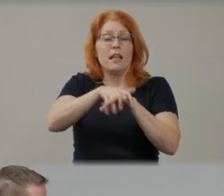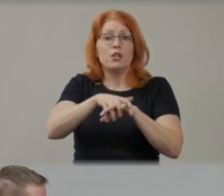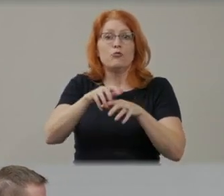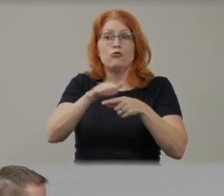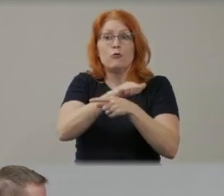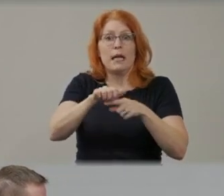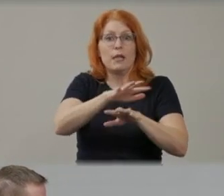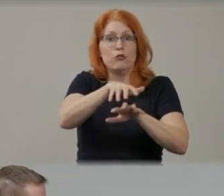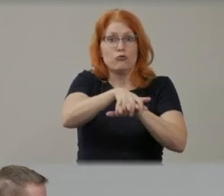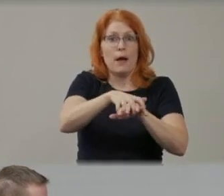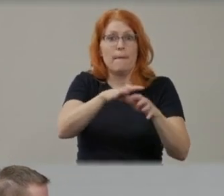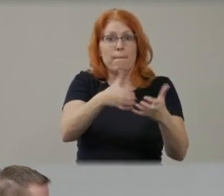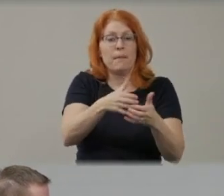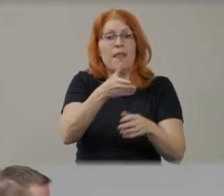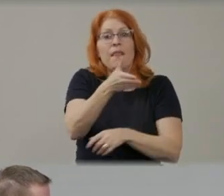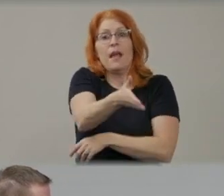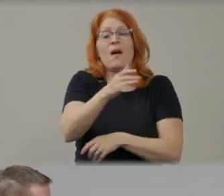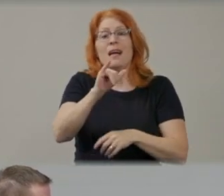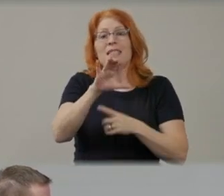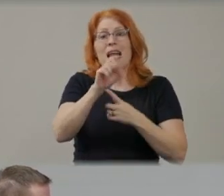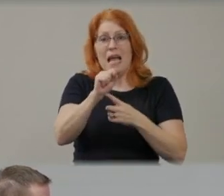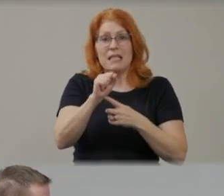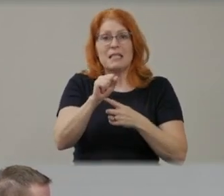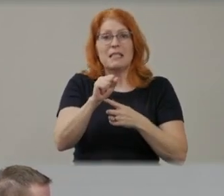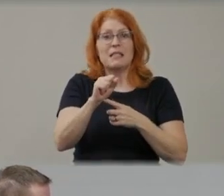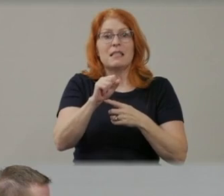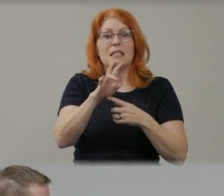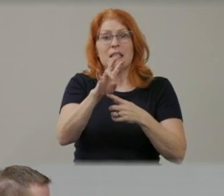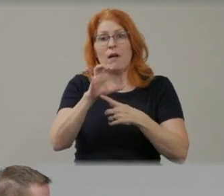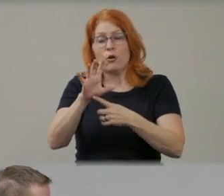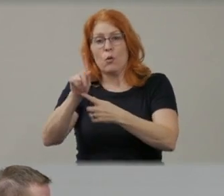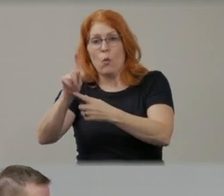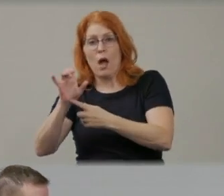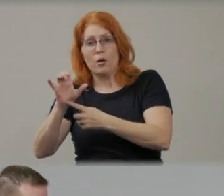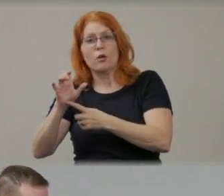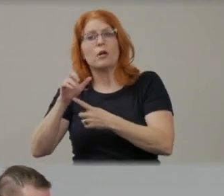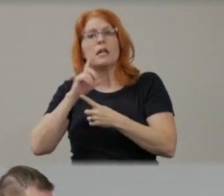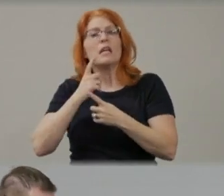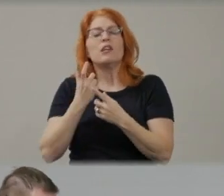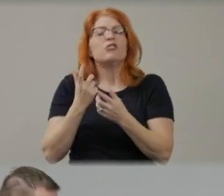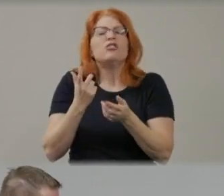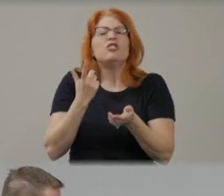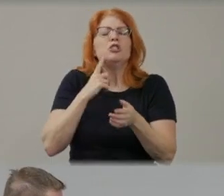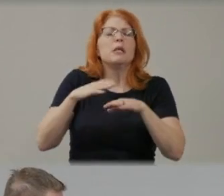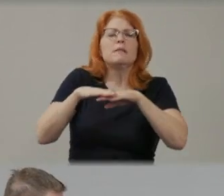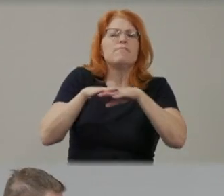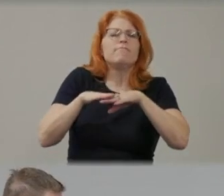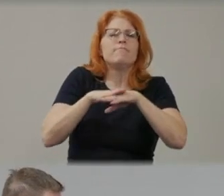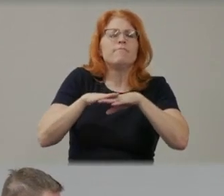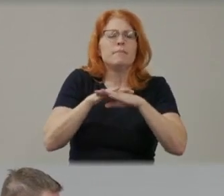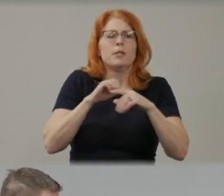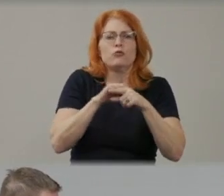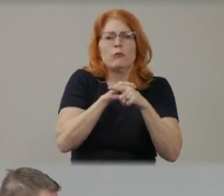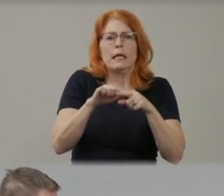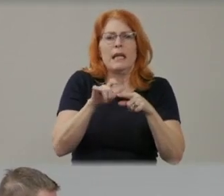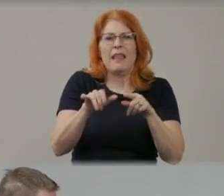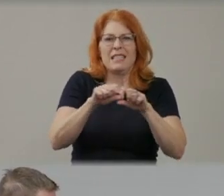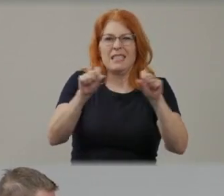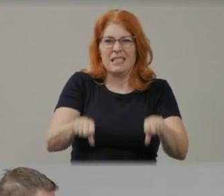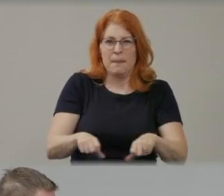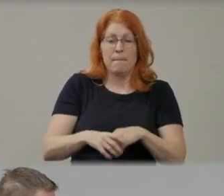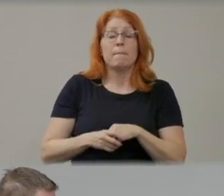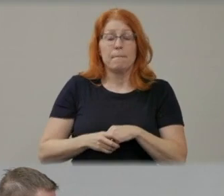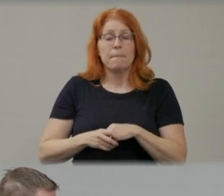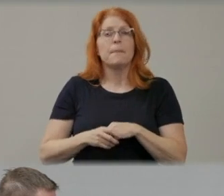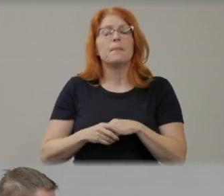in ICS, and we're doing ICS 700 and 100. So it's basically just scratching the surface of the system. And when